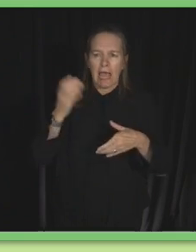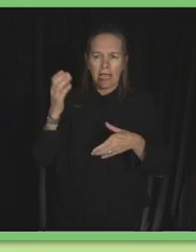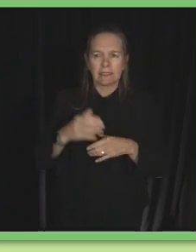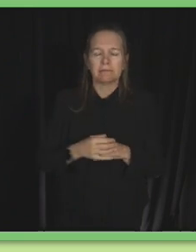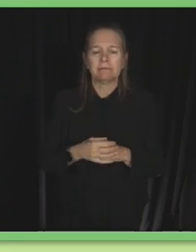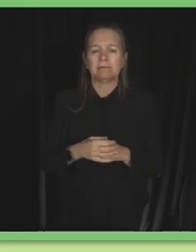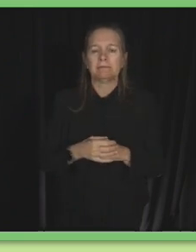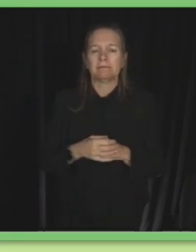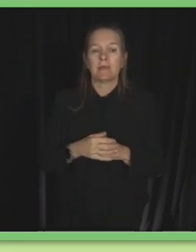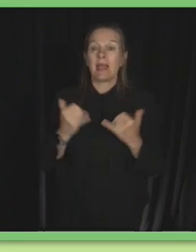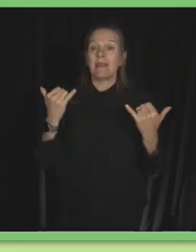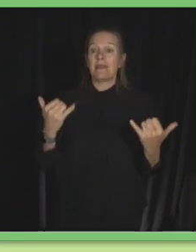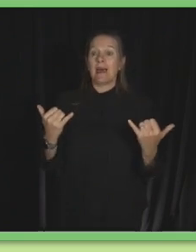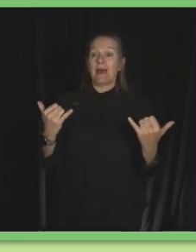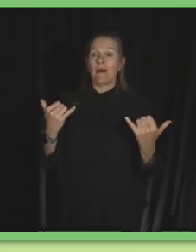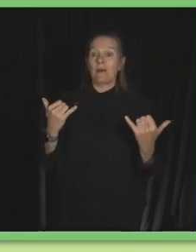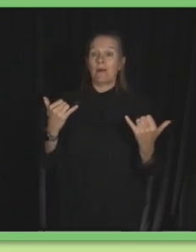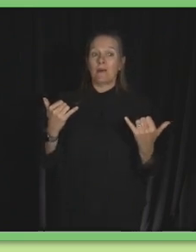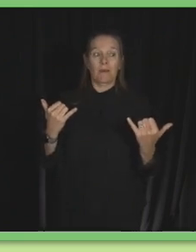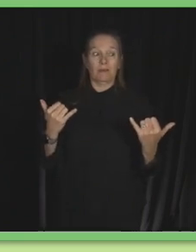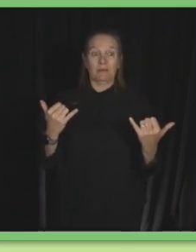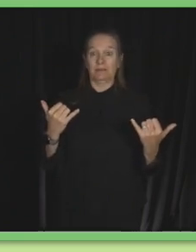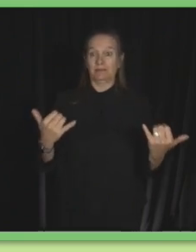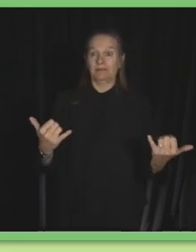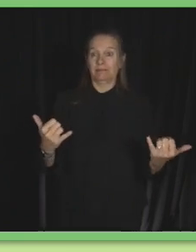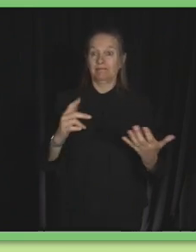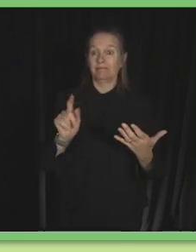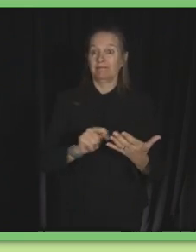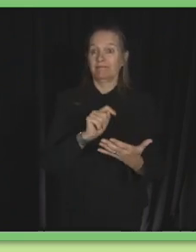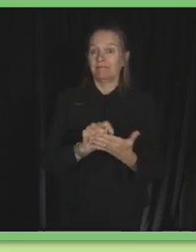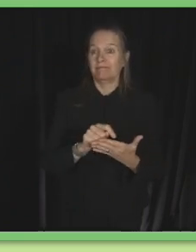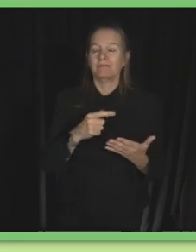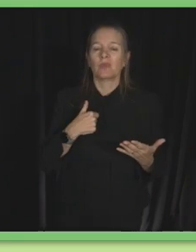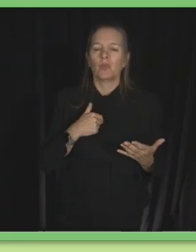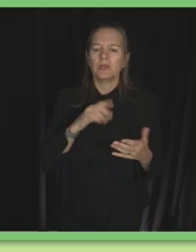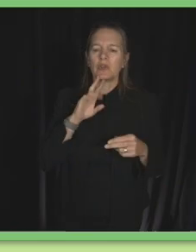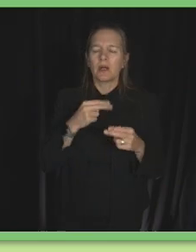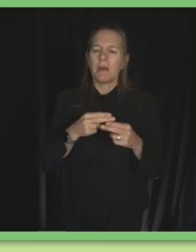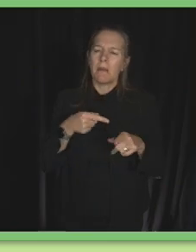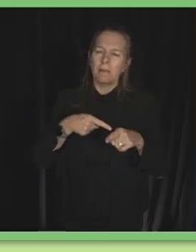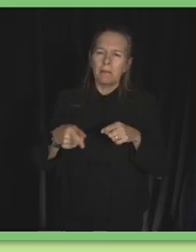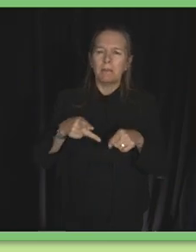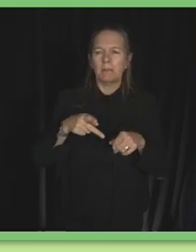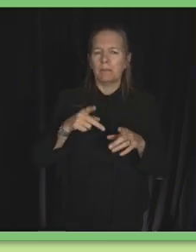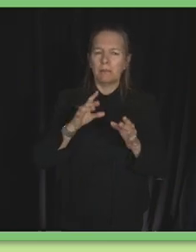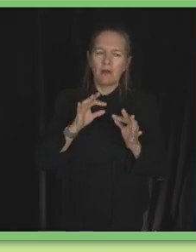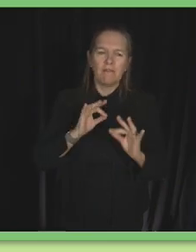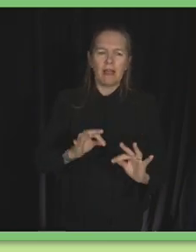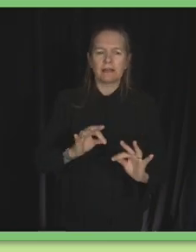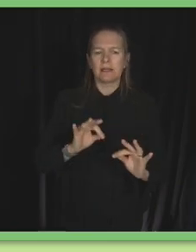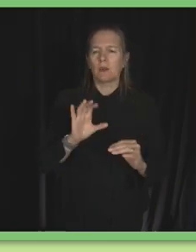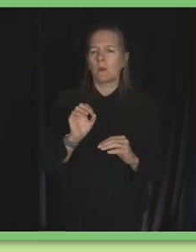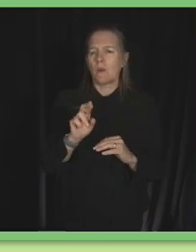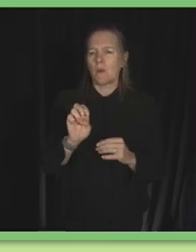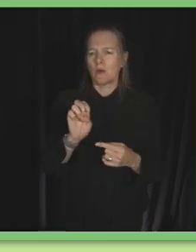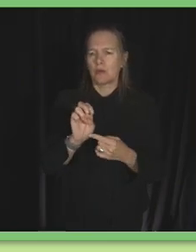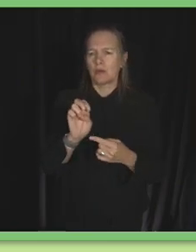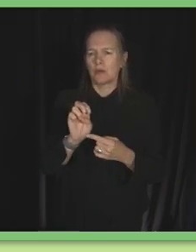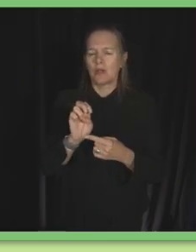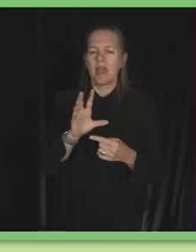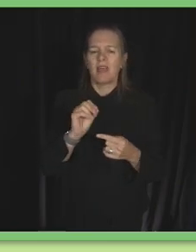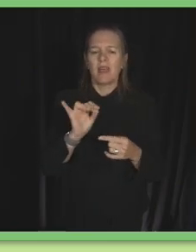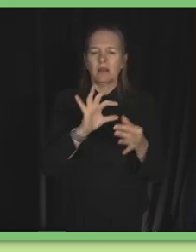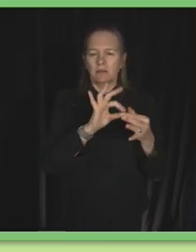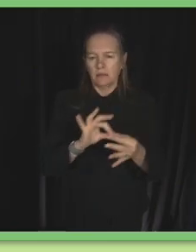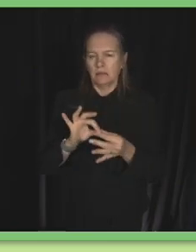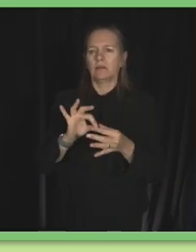I fast forward to today, our leadership talks a lot about perfecting the core, and I think that pillar of our strategy applies equally well to our tech stack as it does